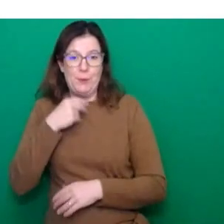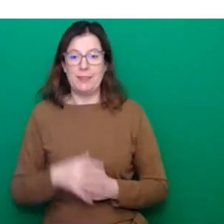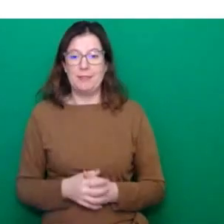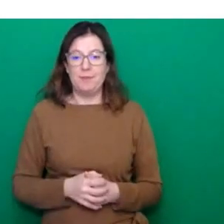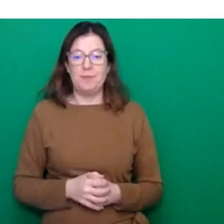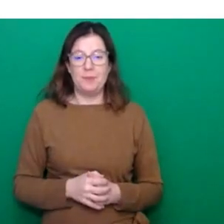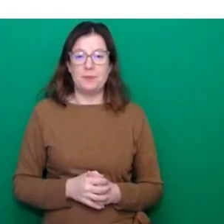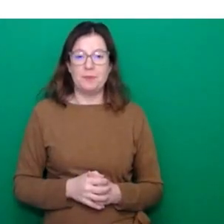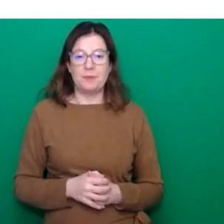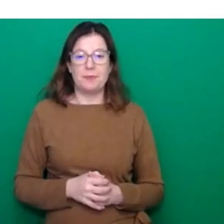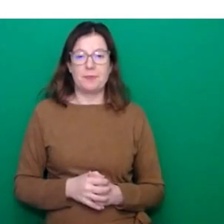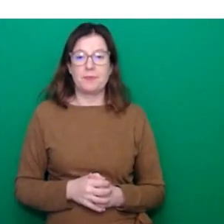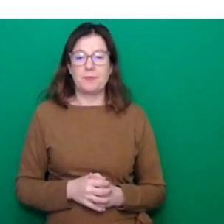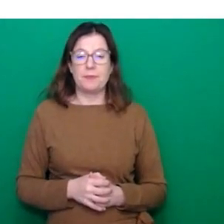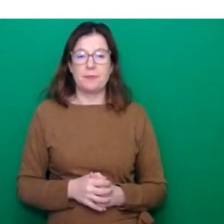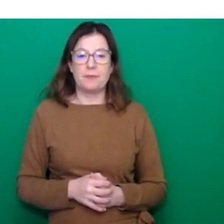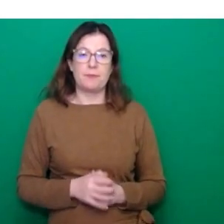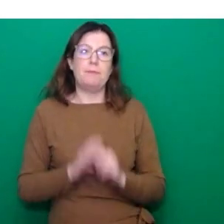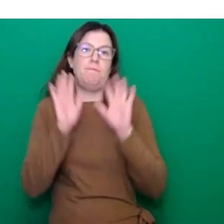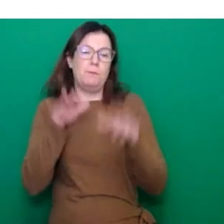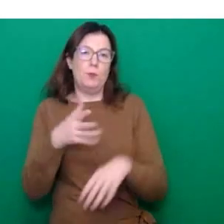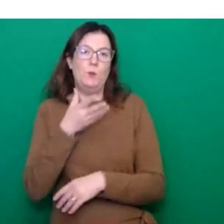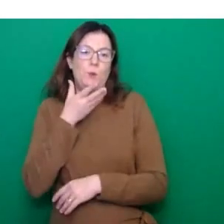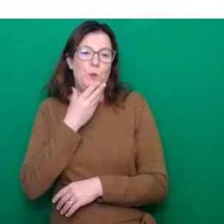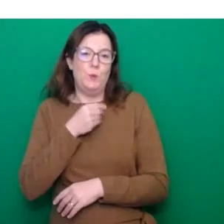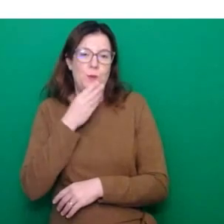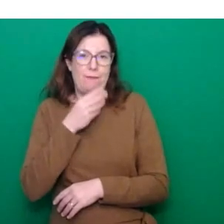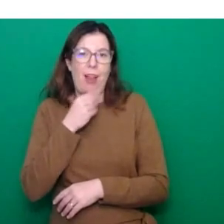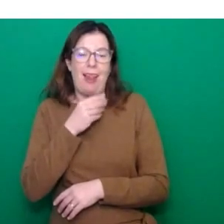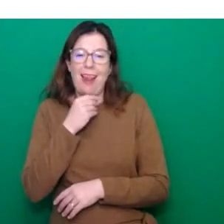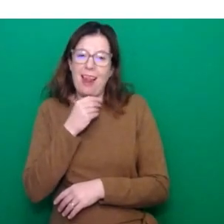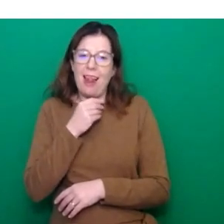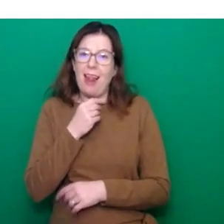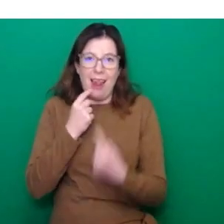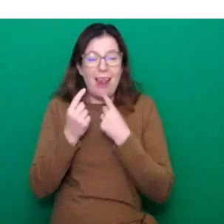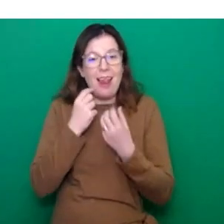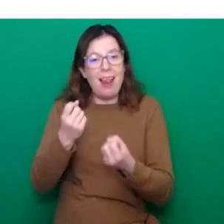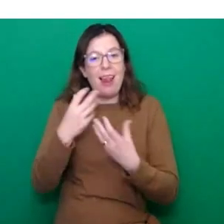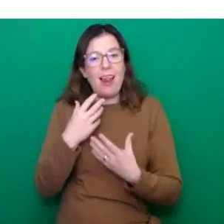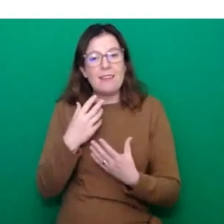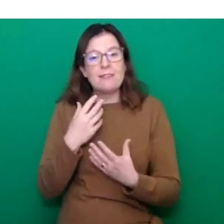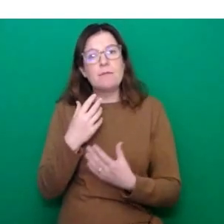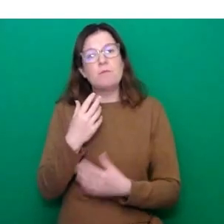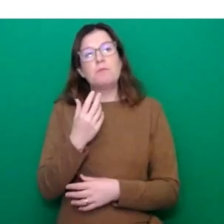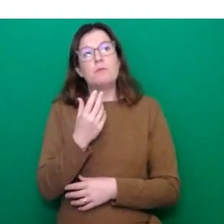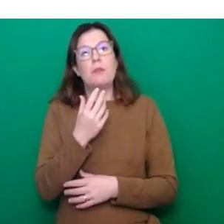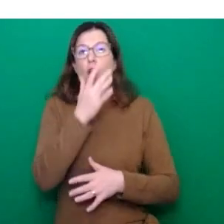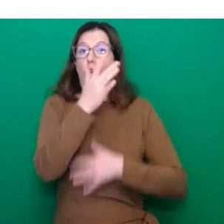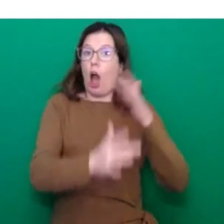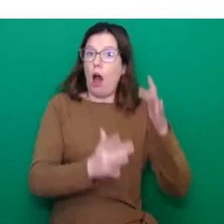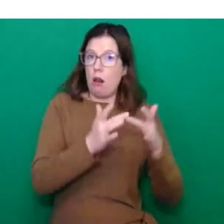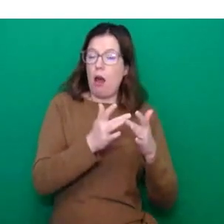well. That's helpful, and I think that will be this. There's certainly some online work